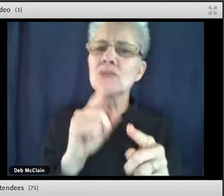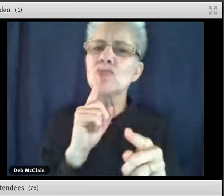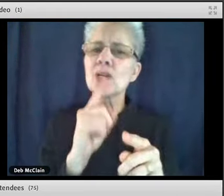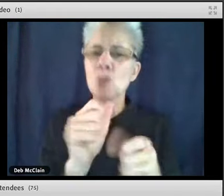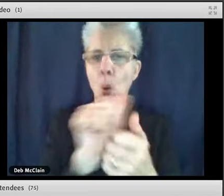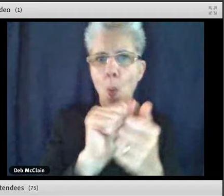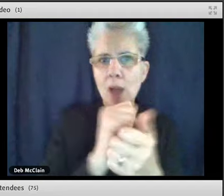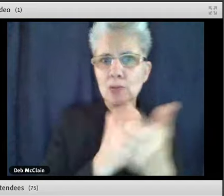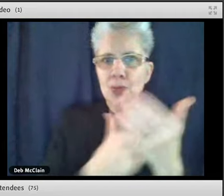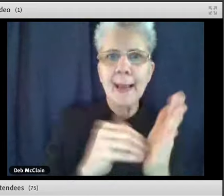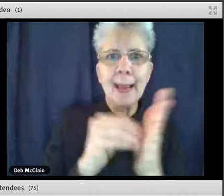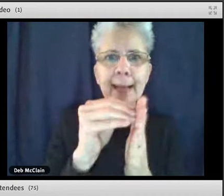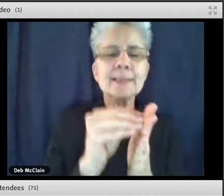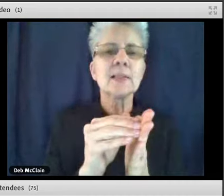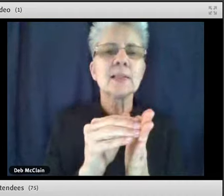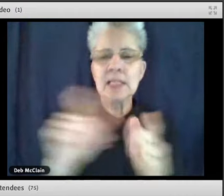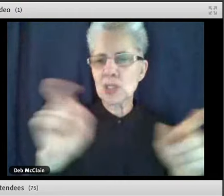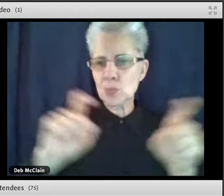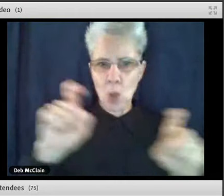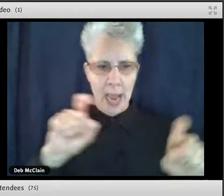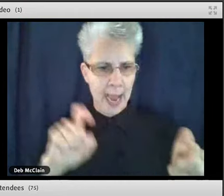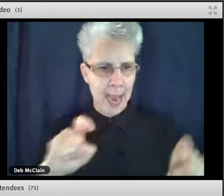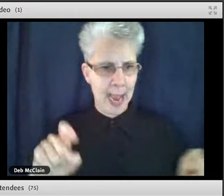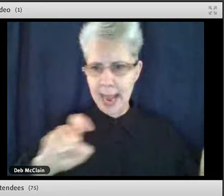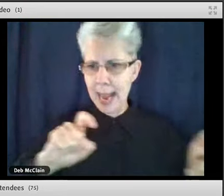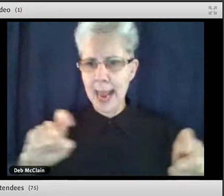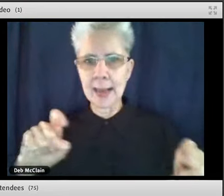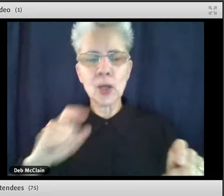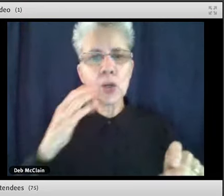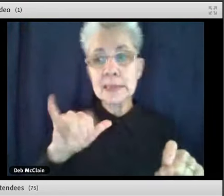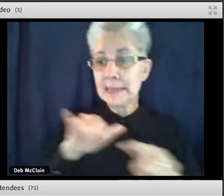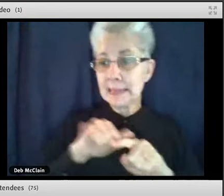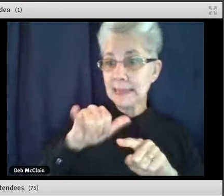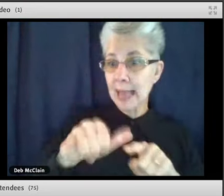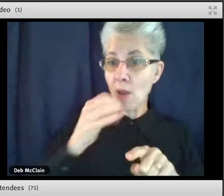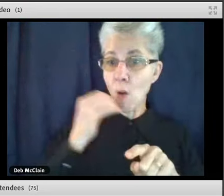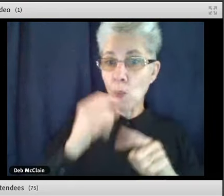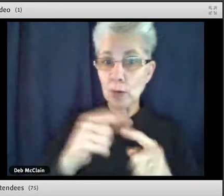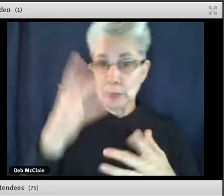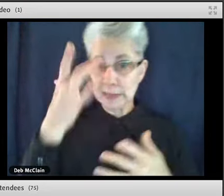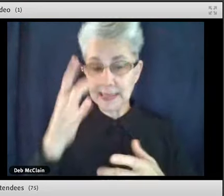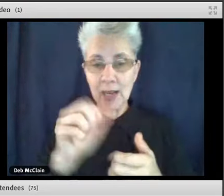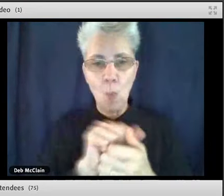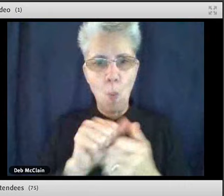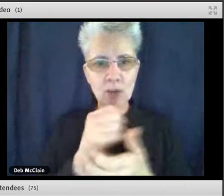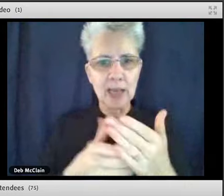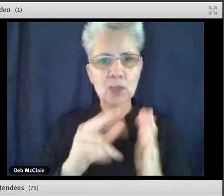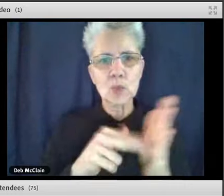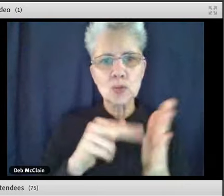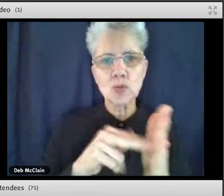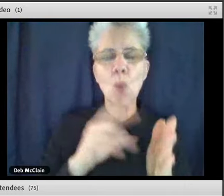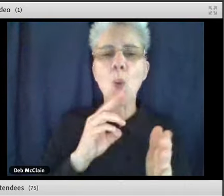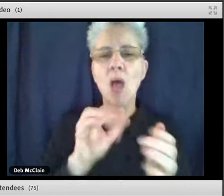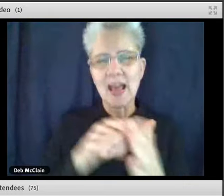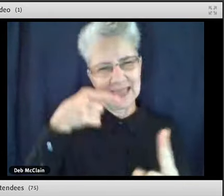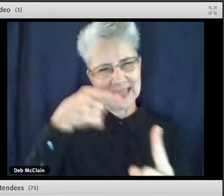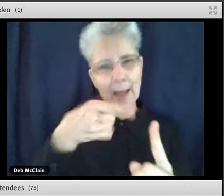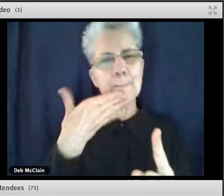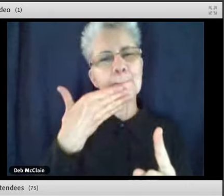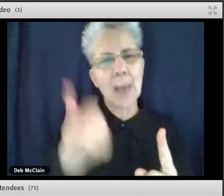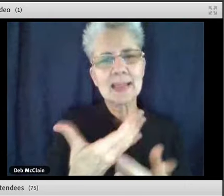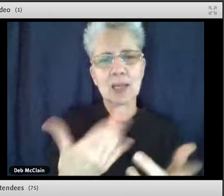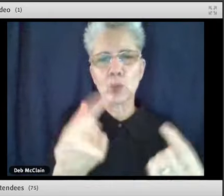wash your hands, spray down things. Stay home when you're sick and wash your hands with soap and water. They say that's really one of the best things